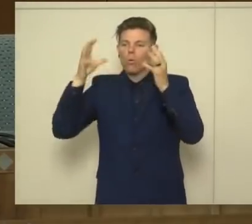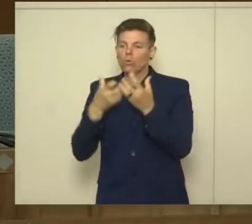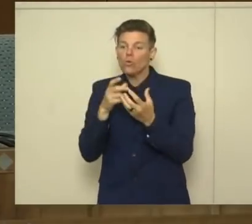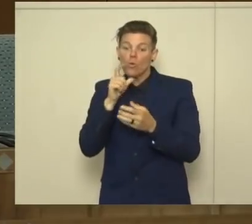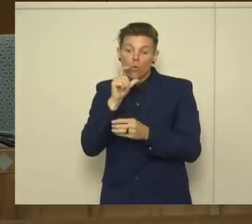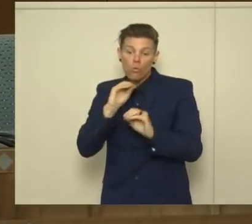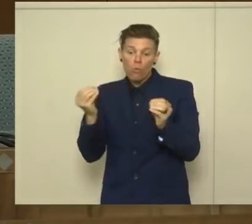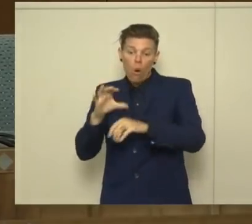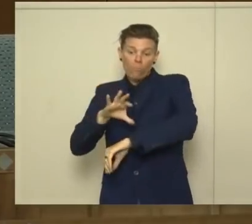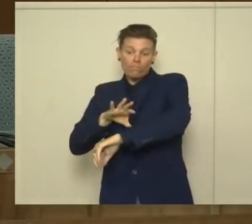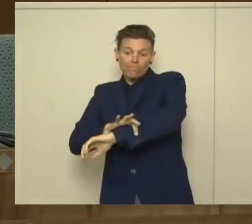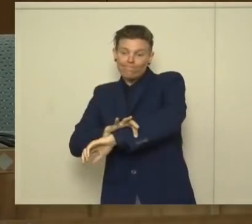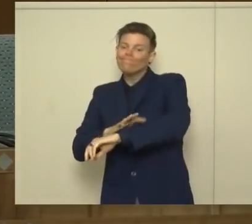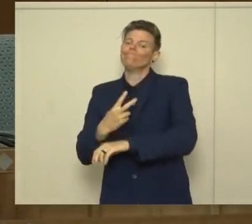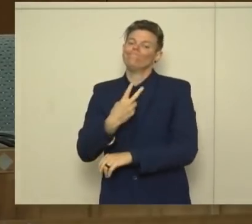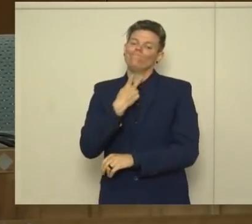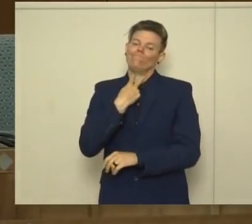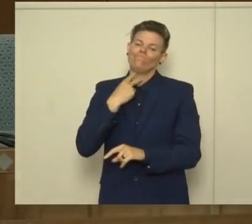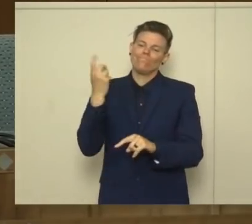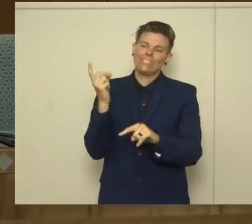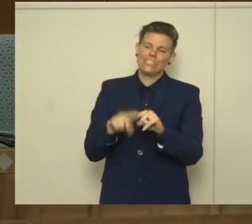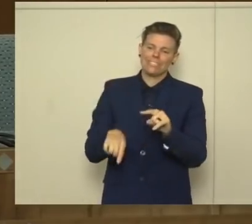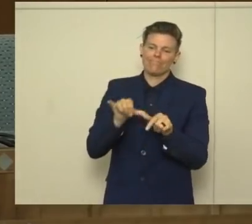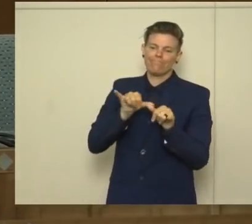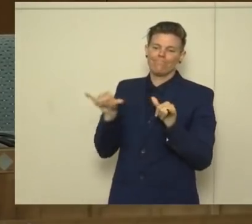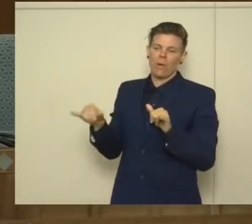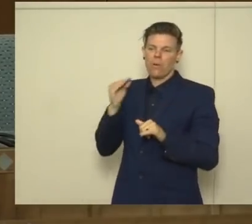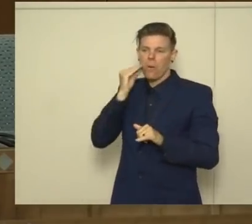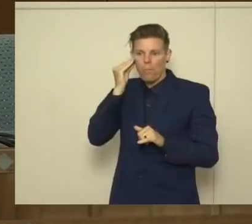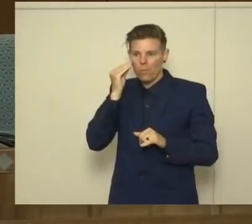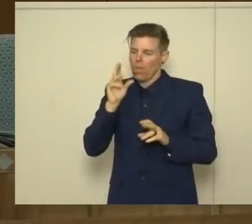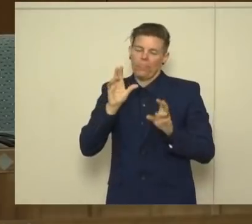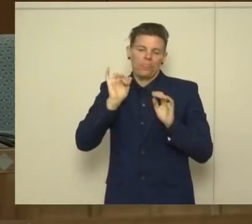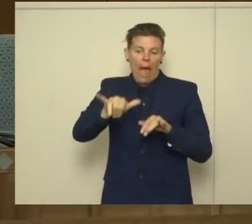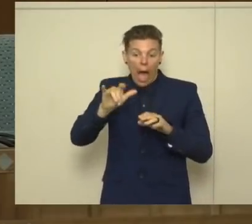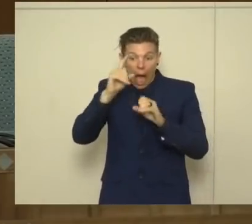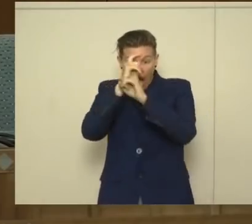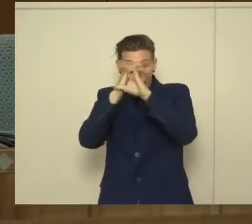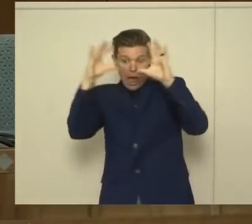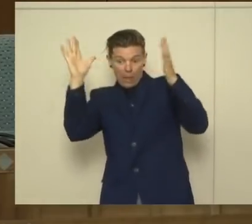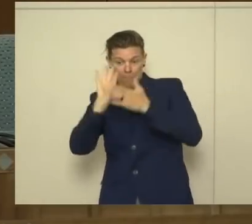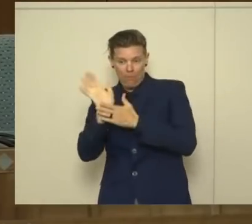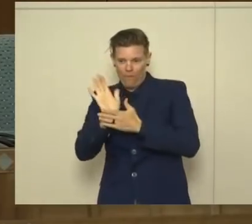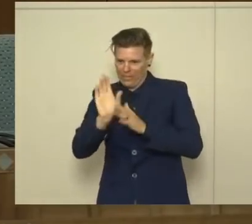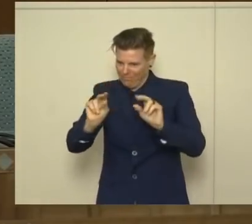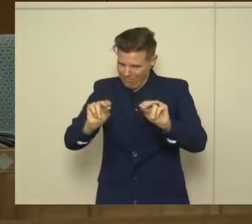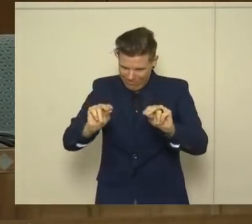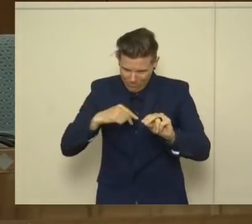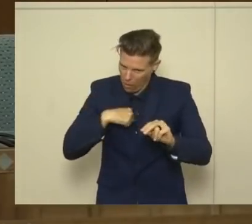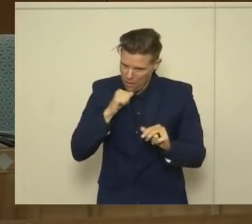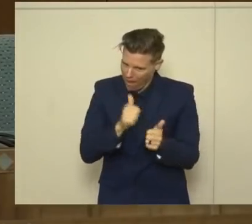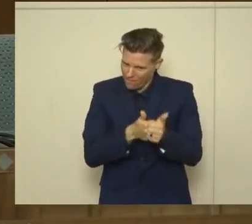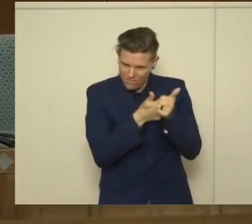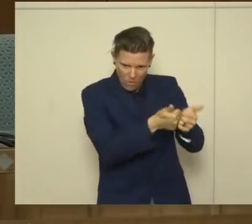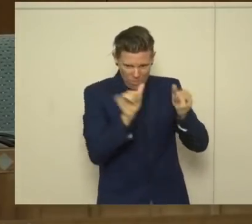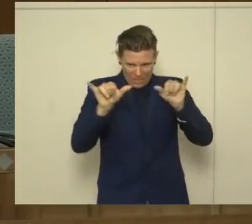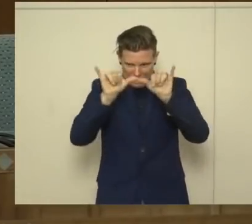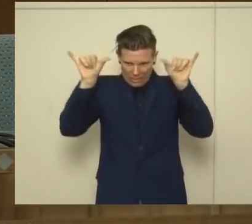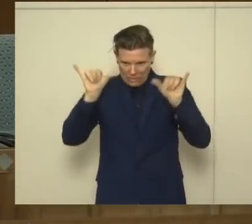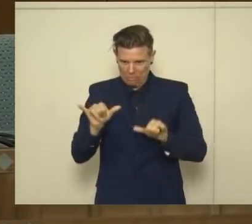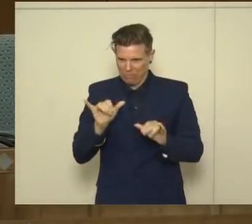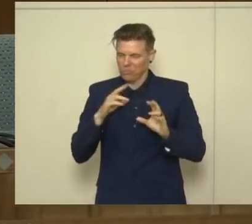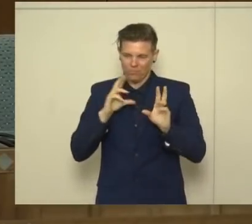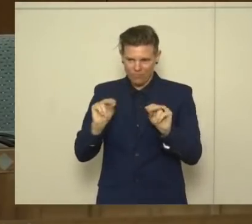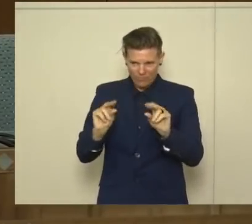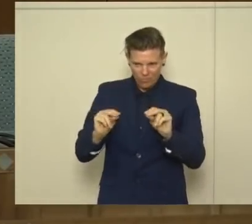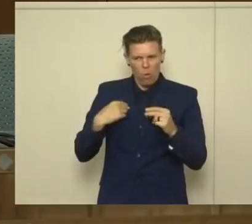go to that kind of system at all. And so I think the best solution is, and DOH is also working on this, and you saw a